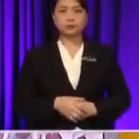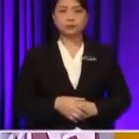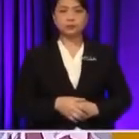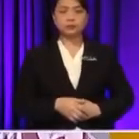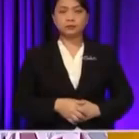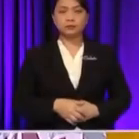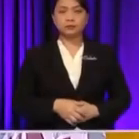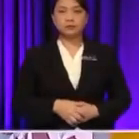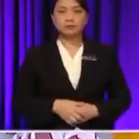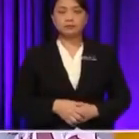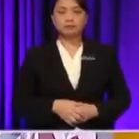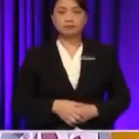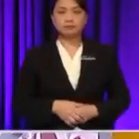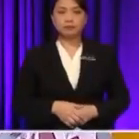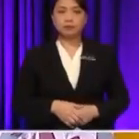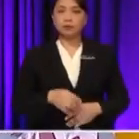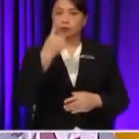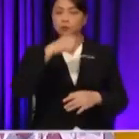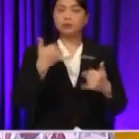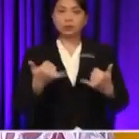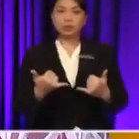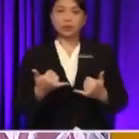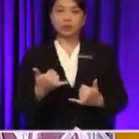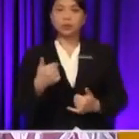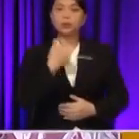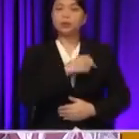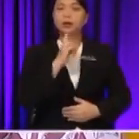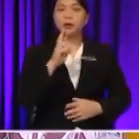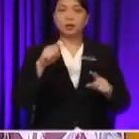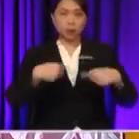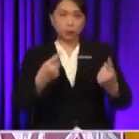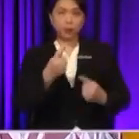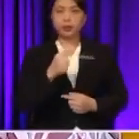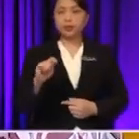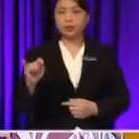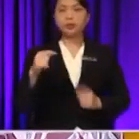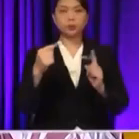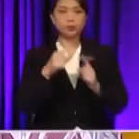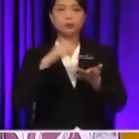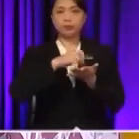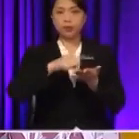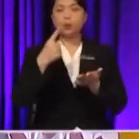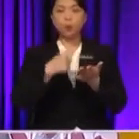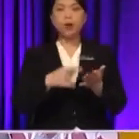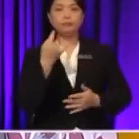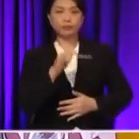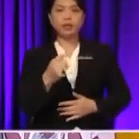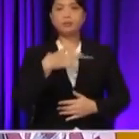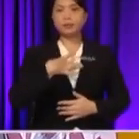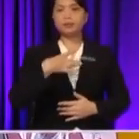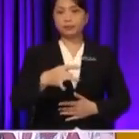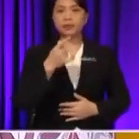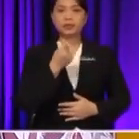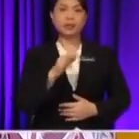preference? Okay, actually, for today's lesson, the students are going to write an article about what they prefer. Mm. Okay, so they are going